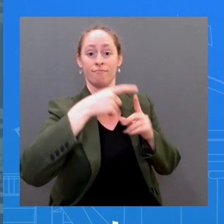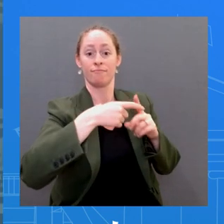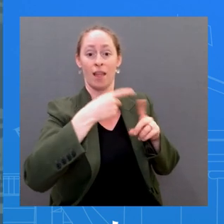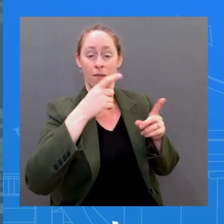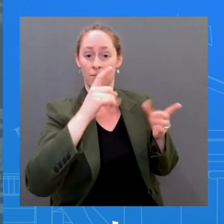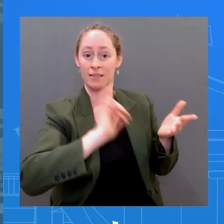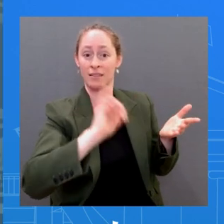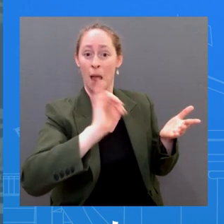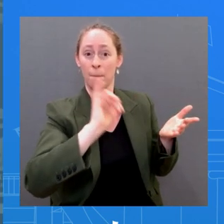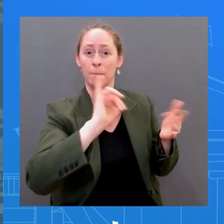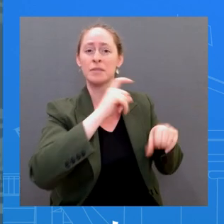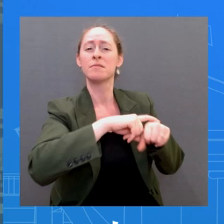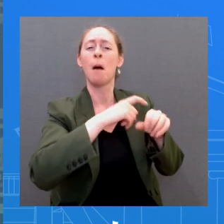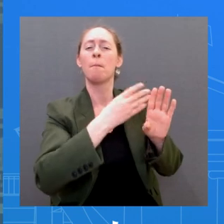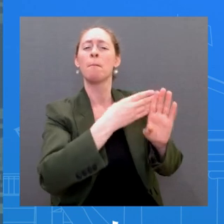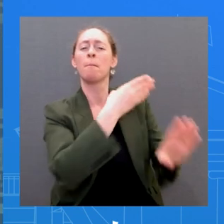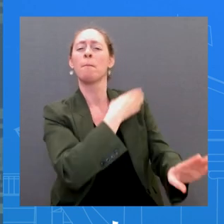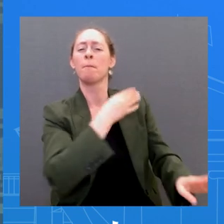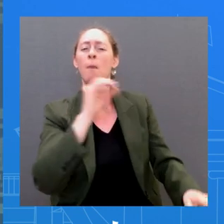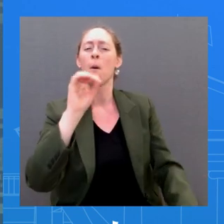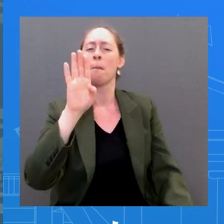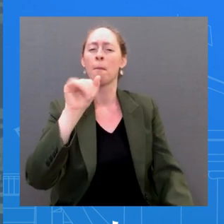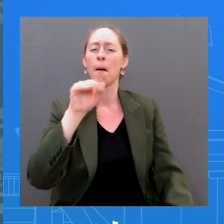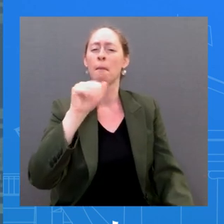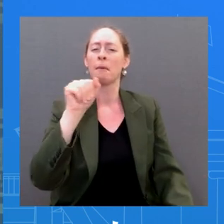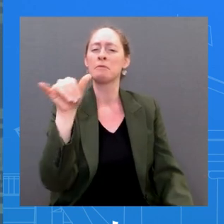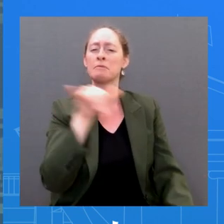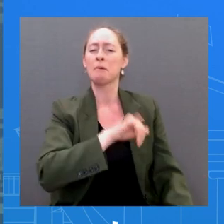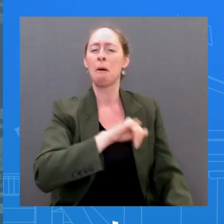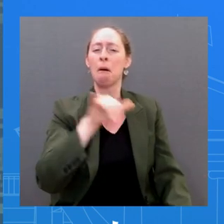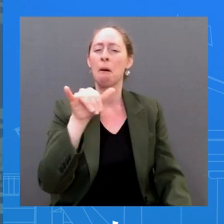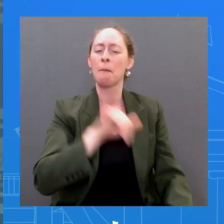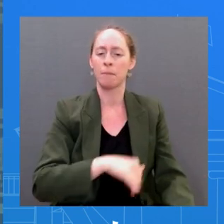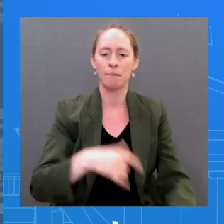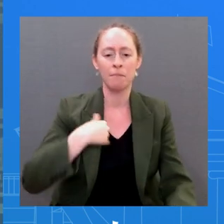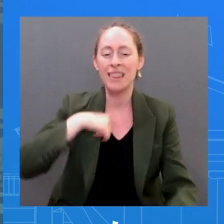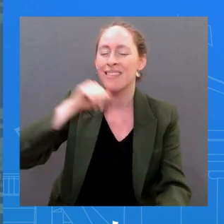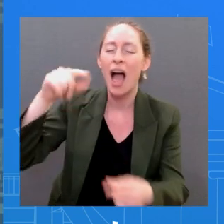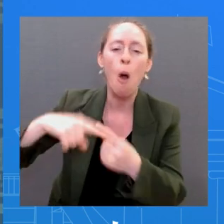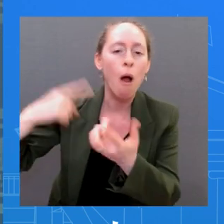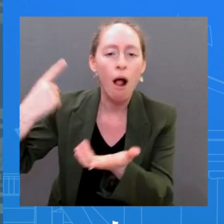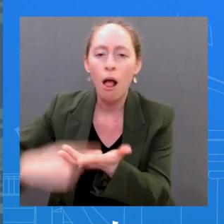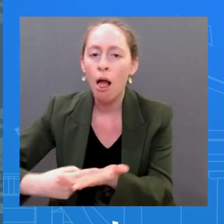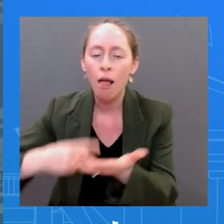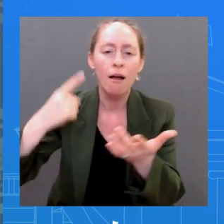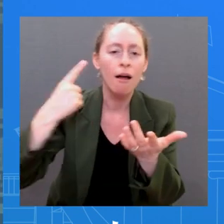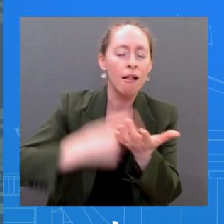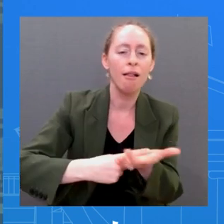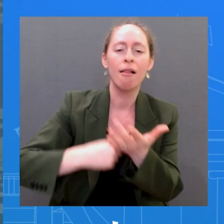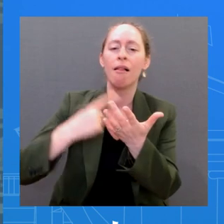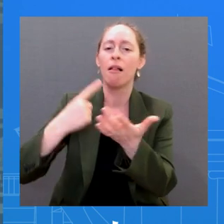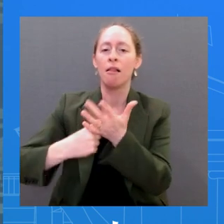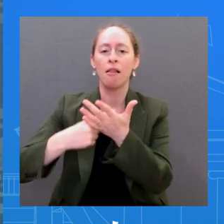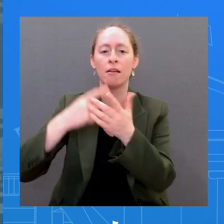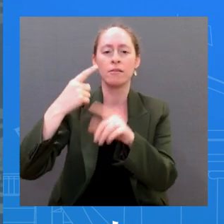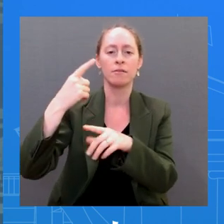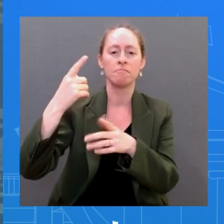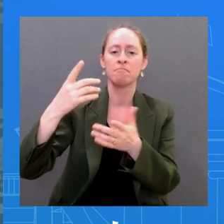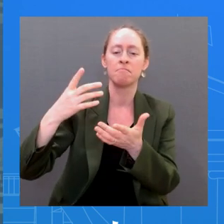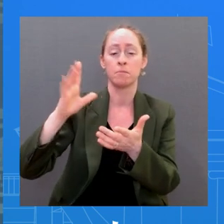the specifics of GDP growth, but what I can say is the numbers, the data that we have seen. Just on job